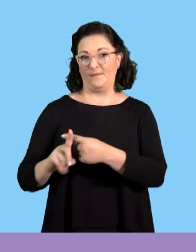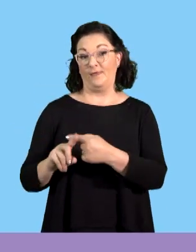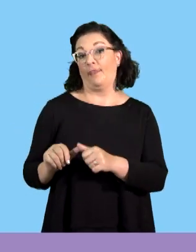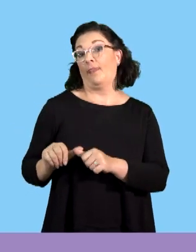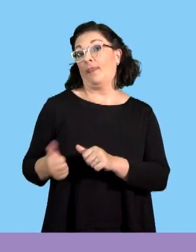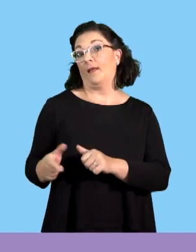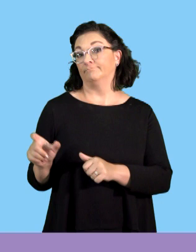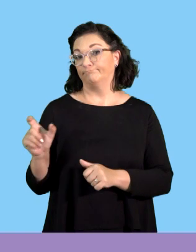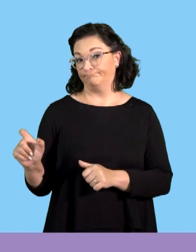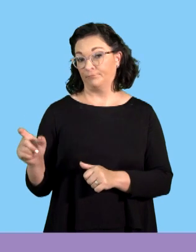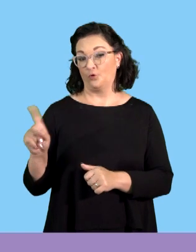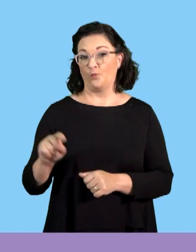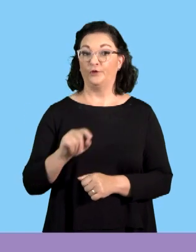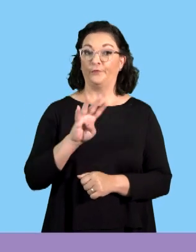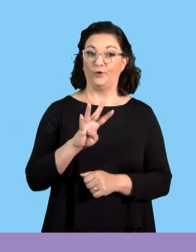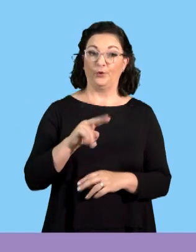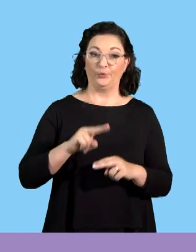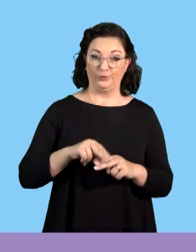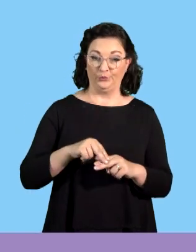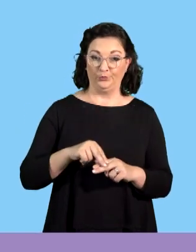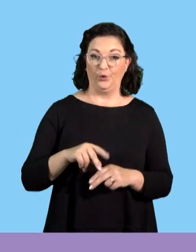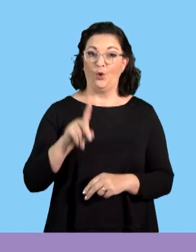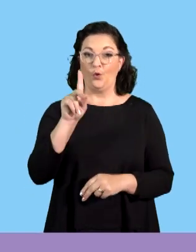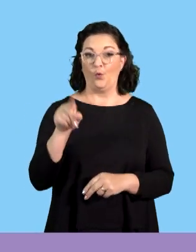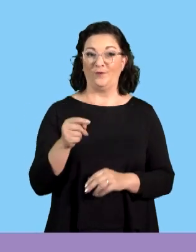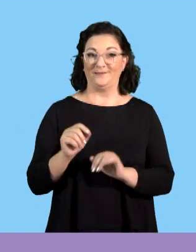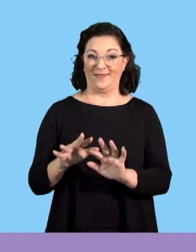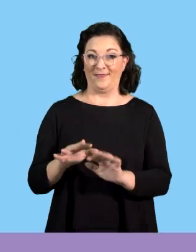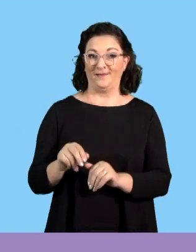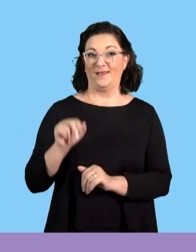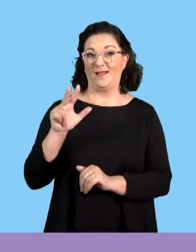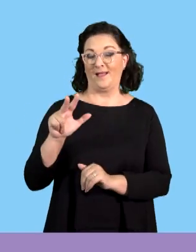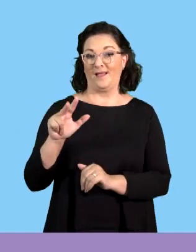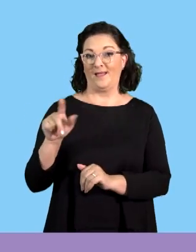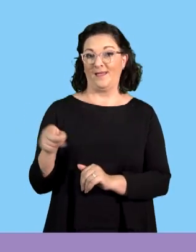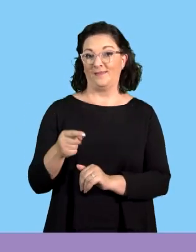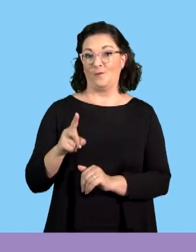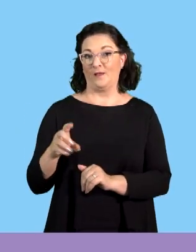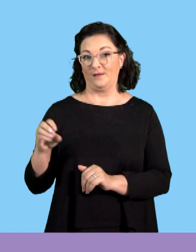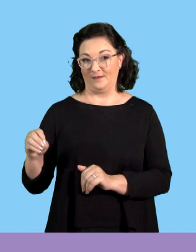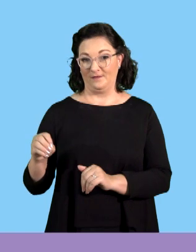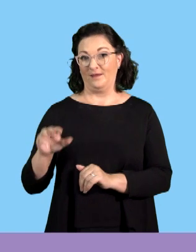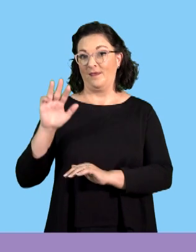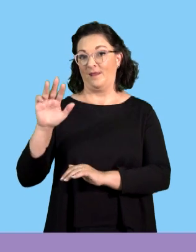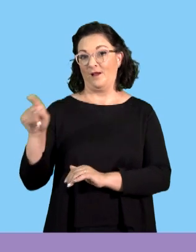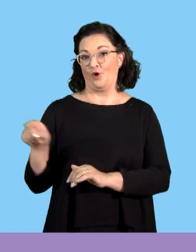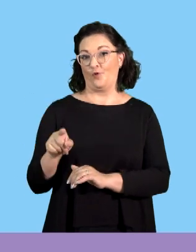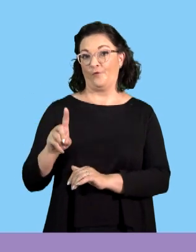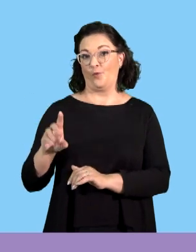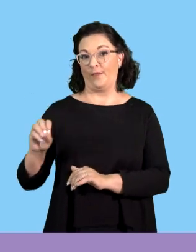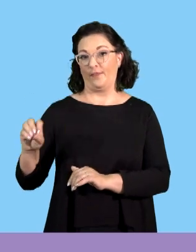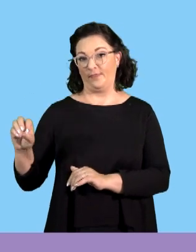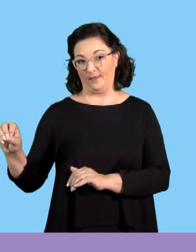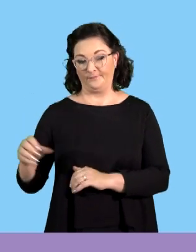next decimal. 4 units, 1/10, 8 hundredths, 9 thousandths. And